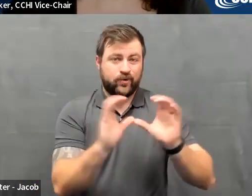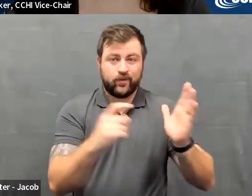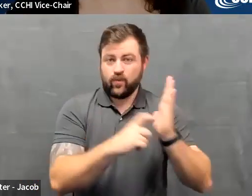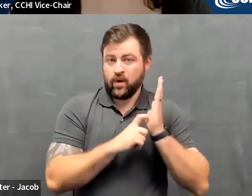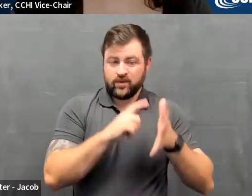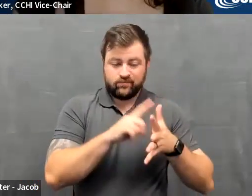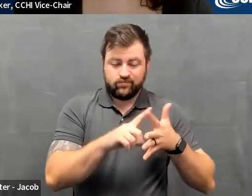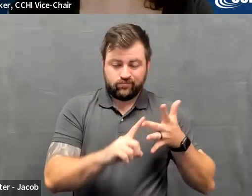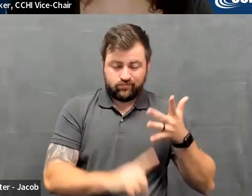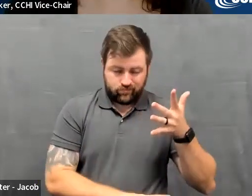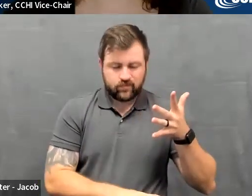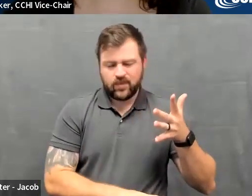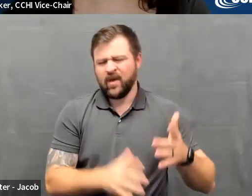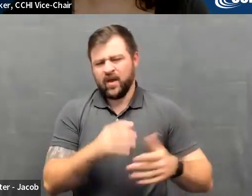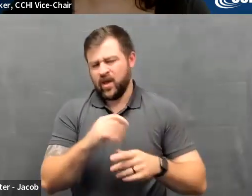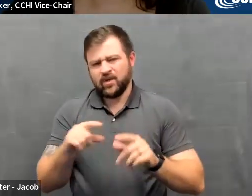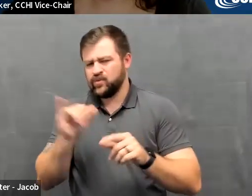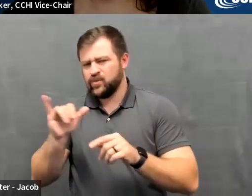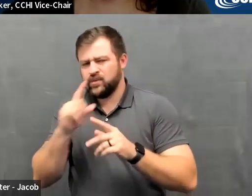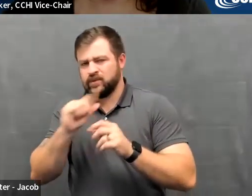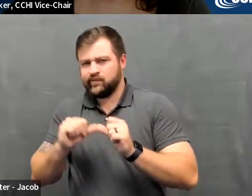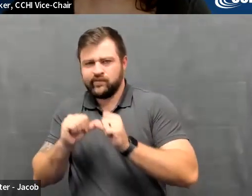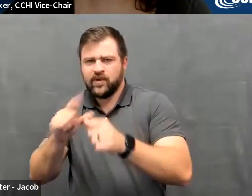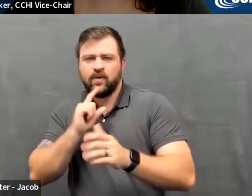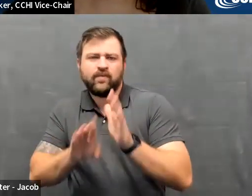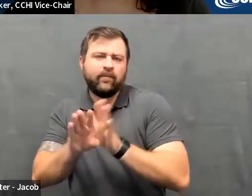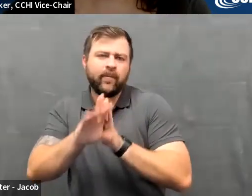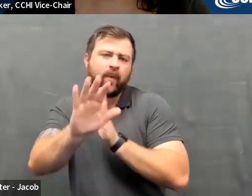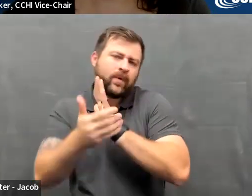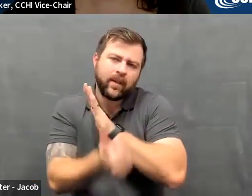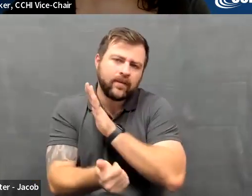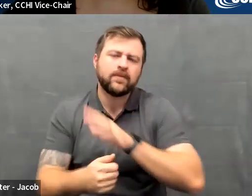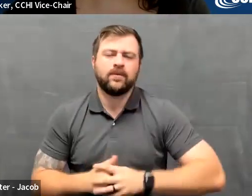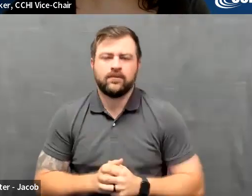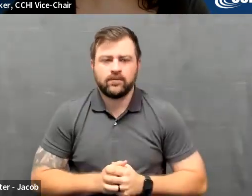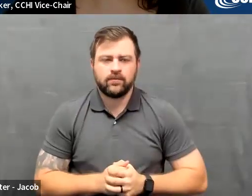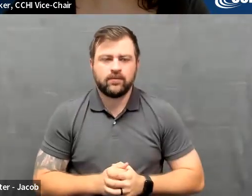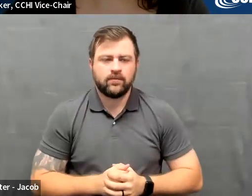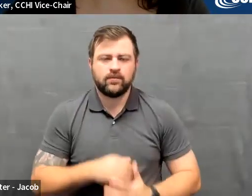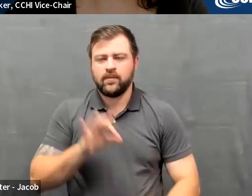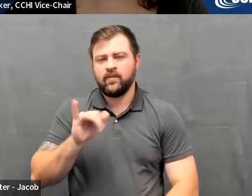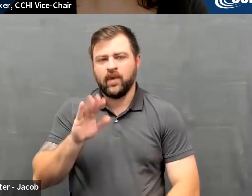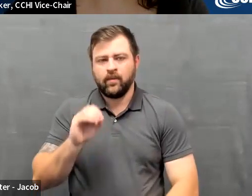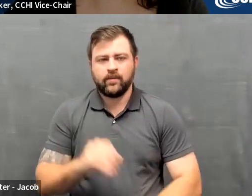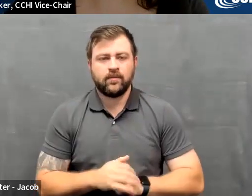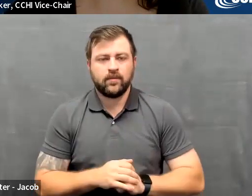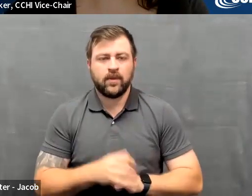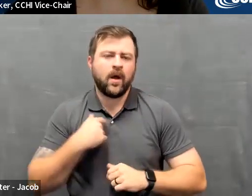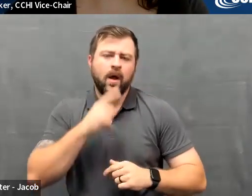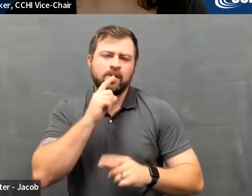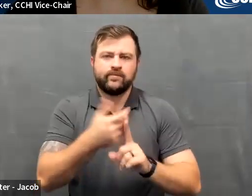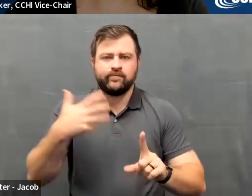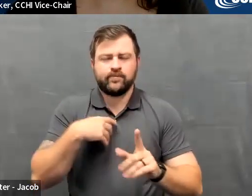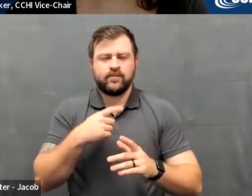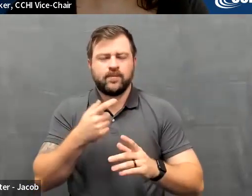requirements and just to continue building your skills? Yeah, I'll jump in and talk a little bit about